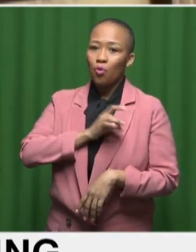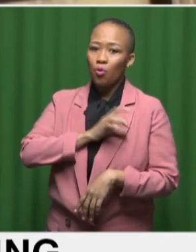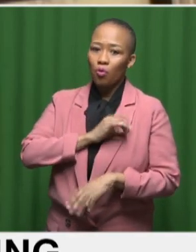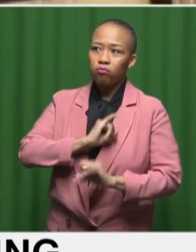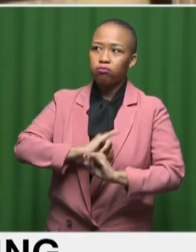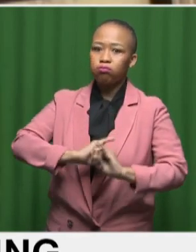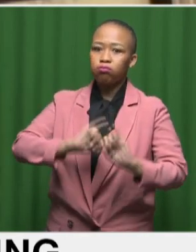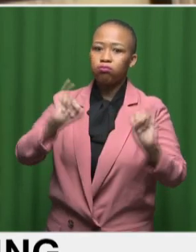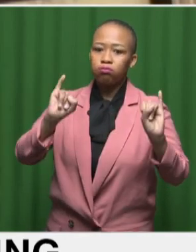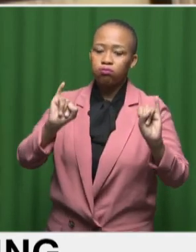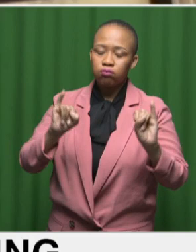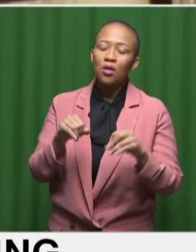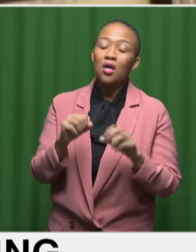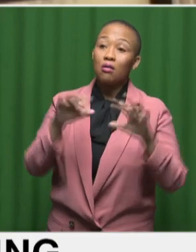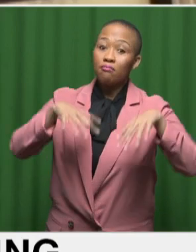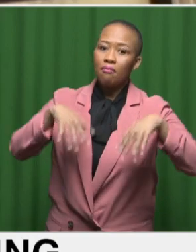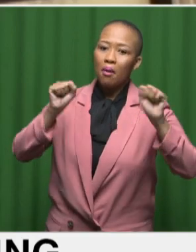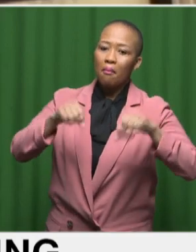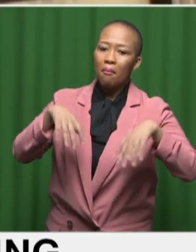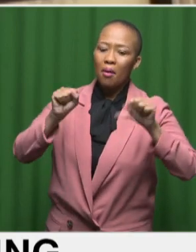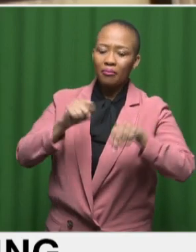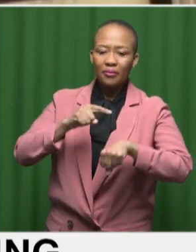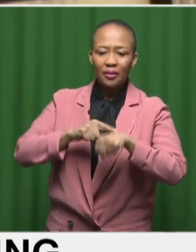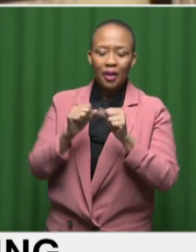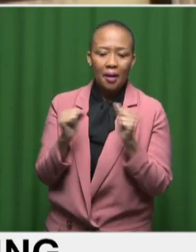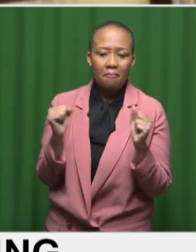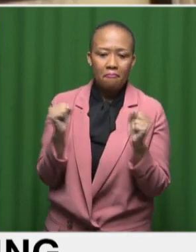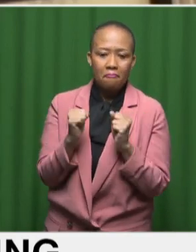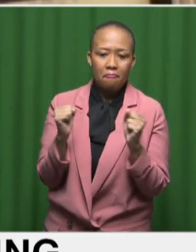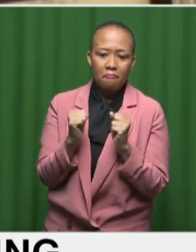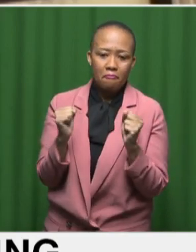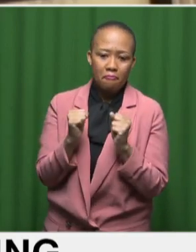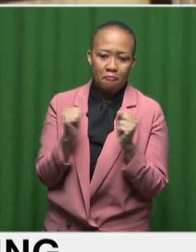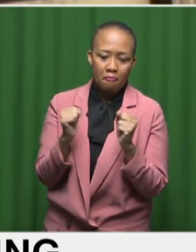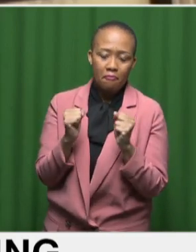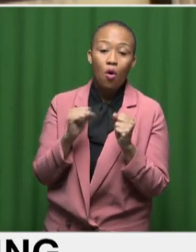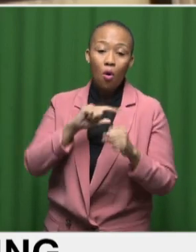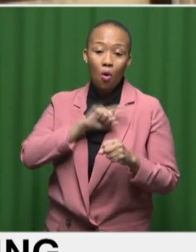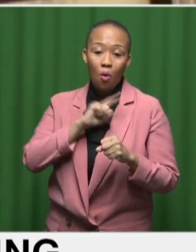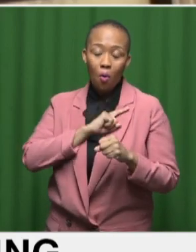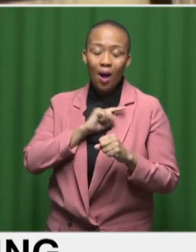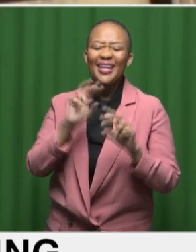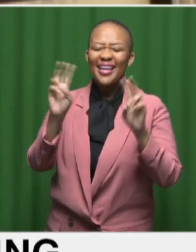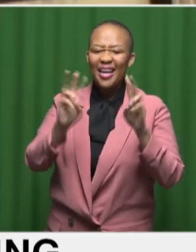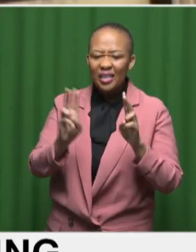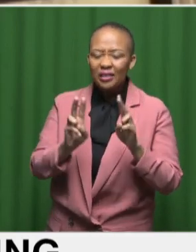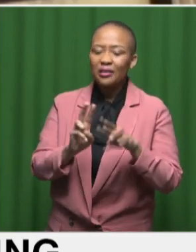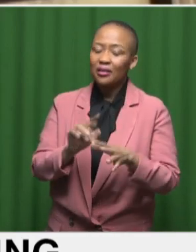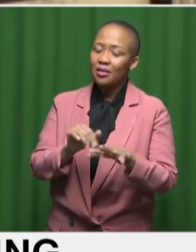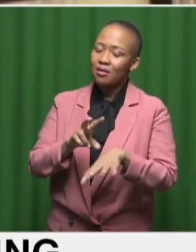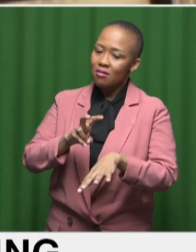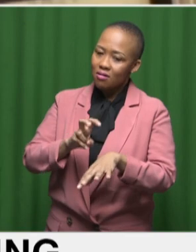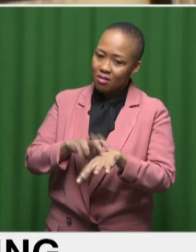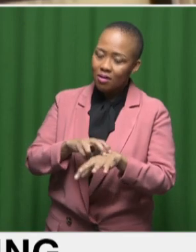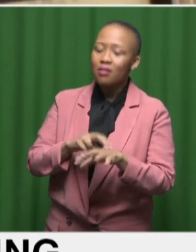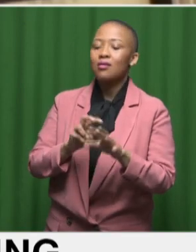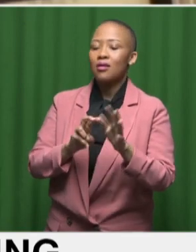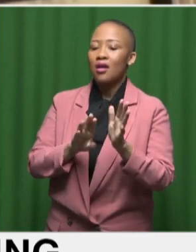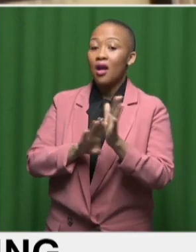shedding during the winter months when the demand for electricity increases by almost